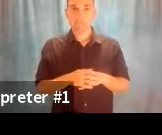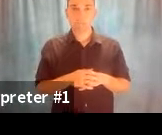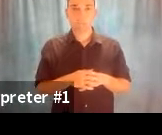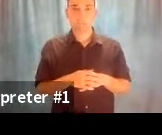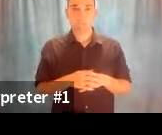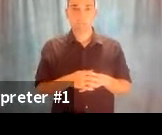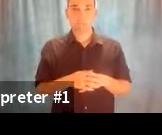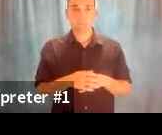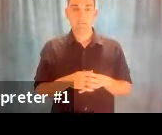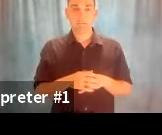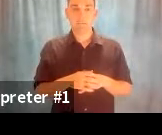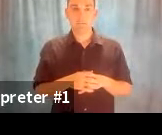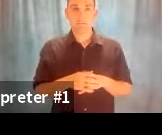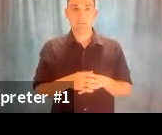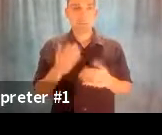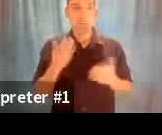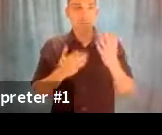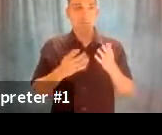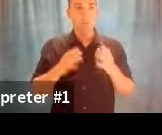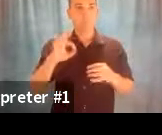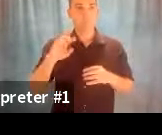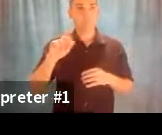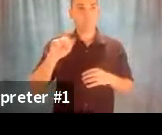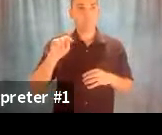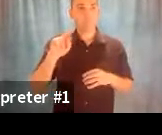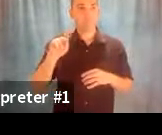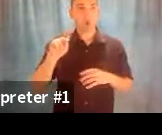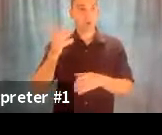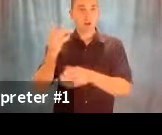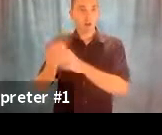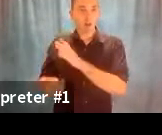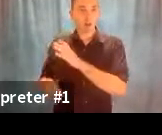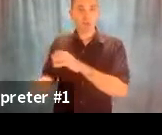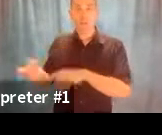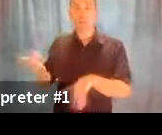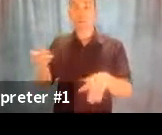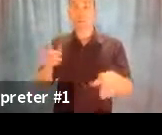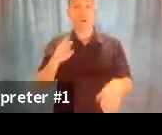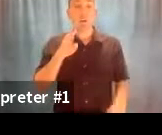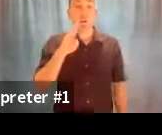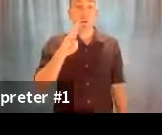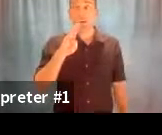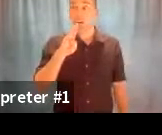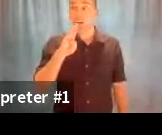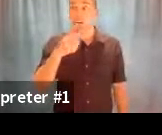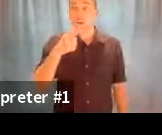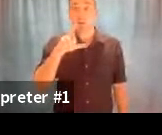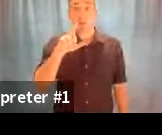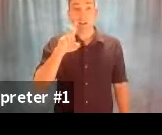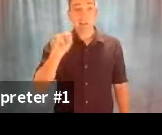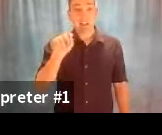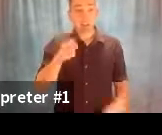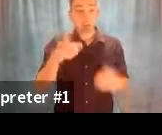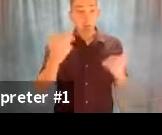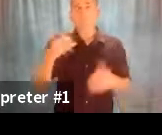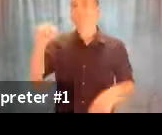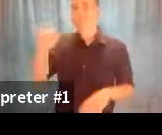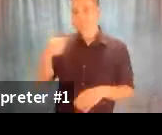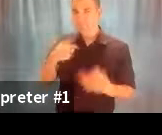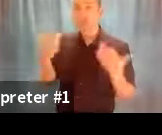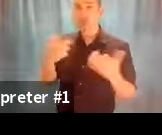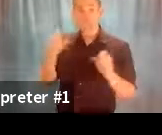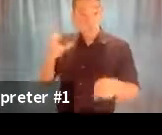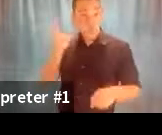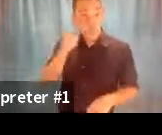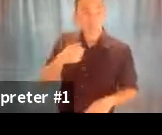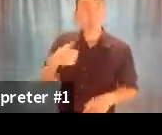All right, maybe we lost Frank. Glenn Burley, you here? Yeah, I'm here. Can you hear me? Yes. All